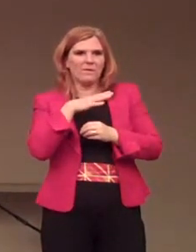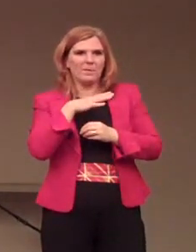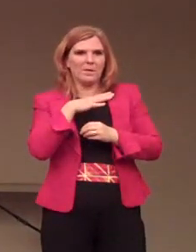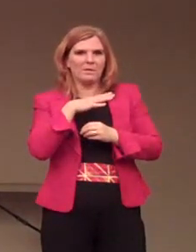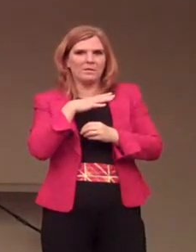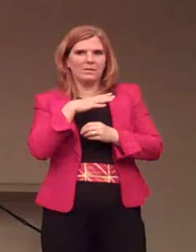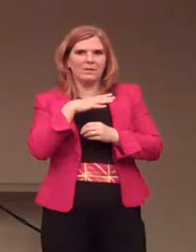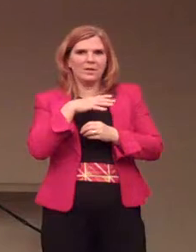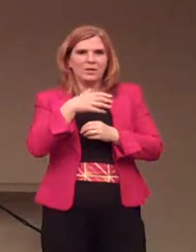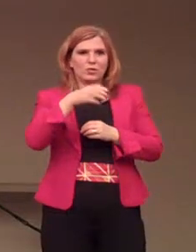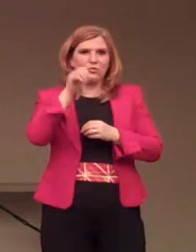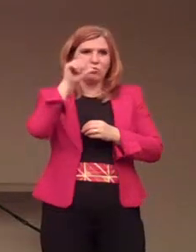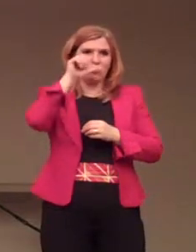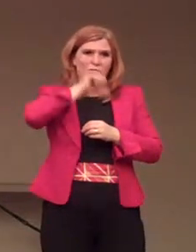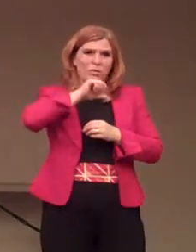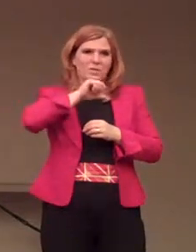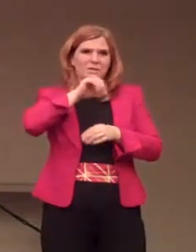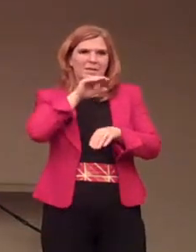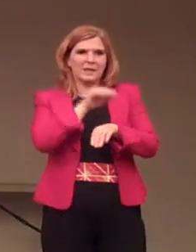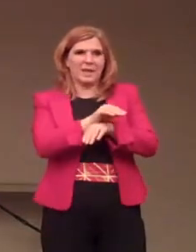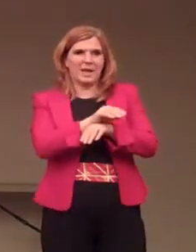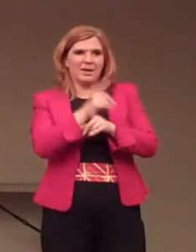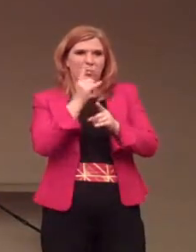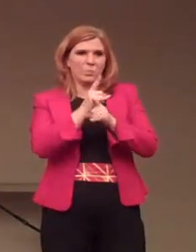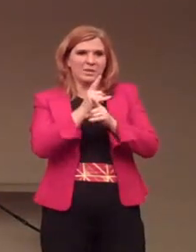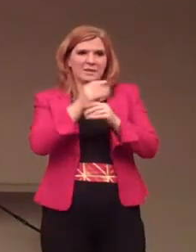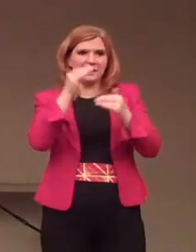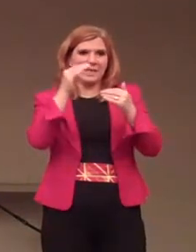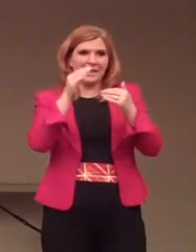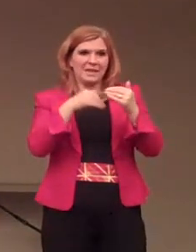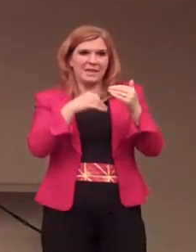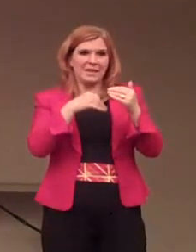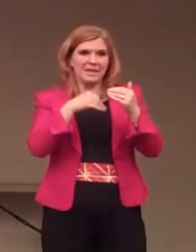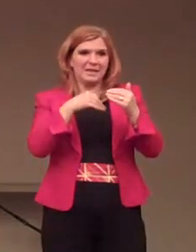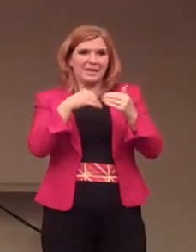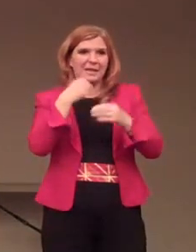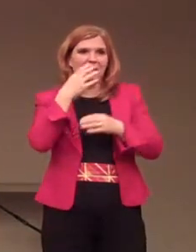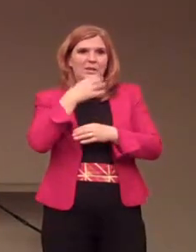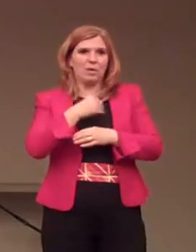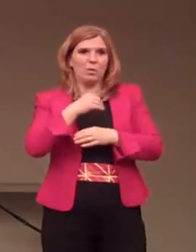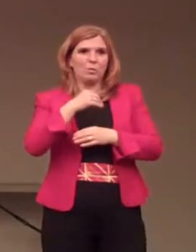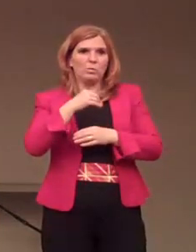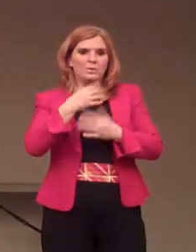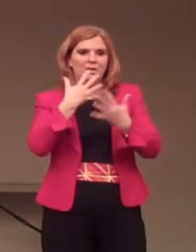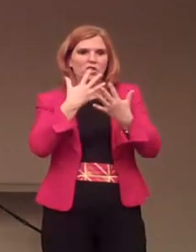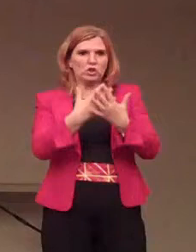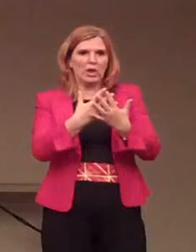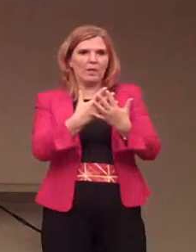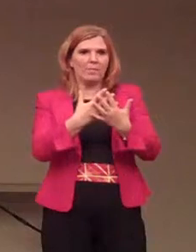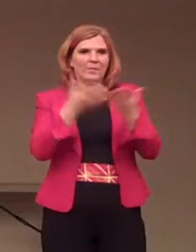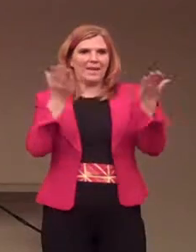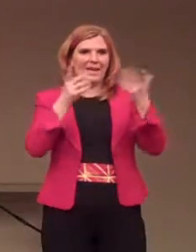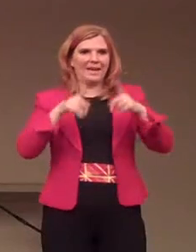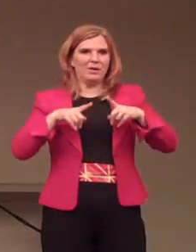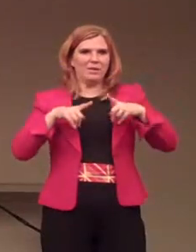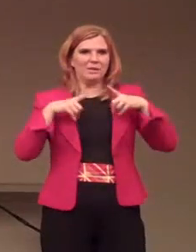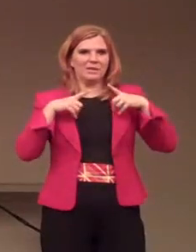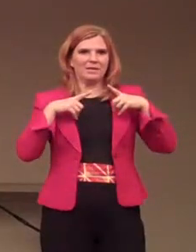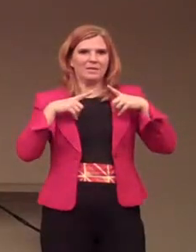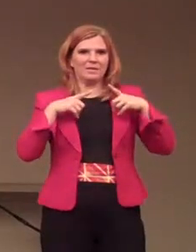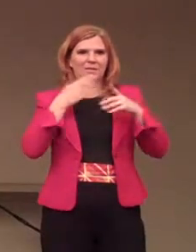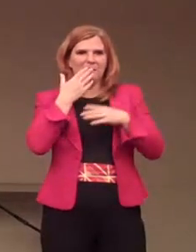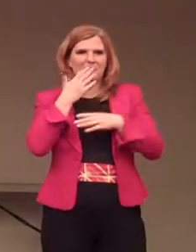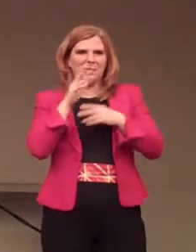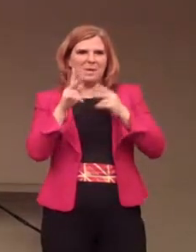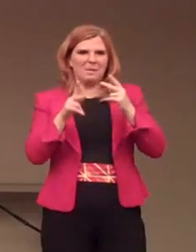in the night, and bald-faced whiskey than the vicinity of the old jail. Here live the Skelleys